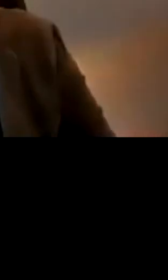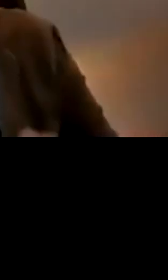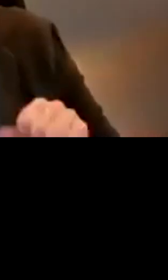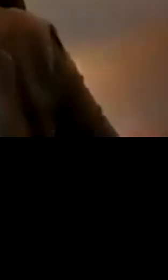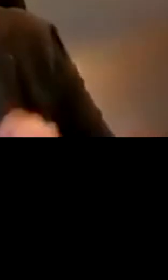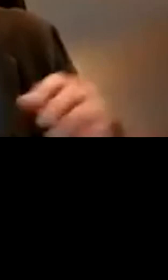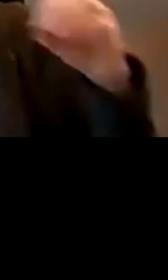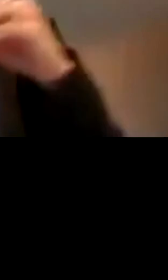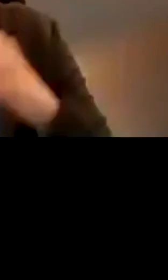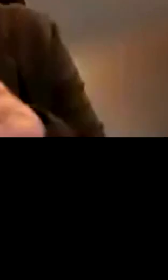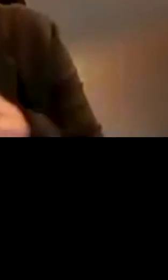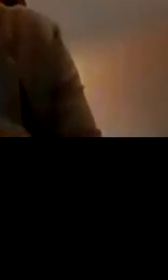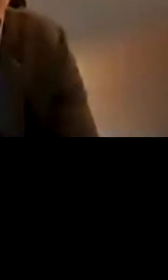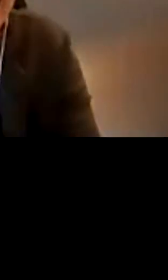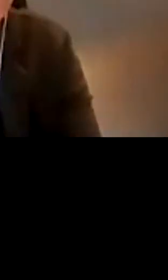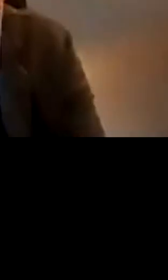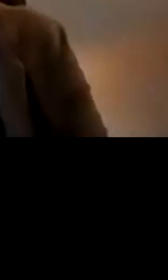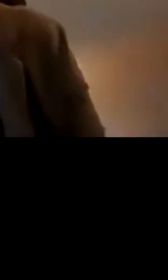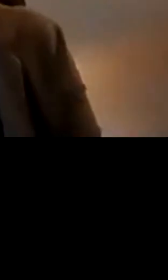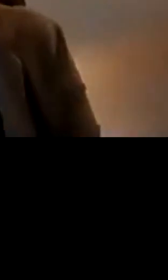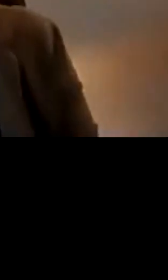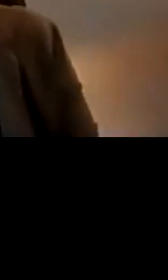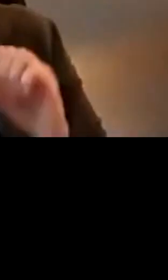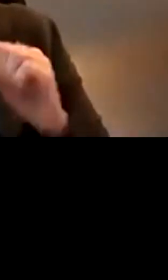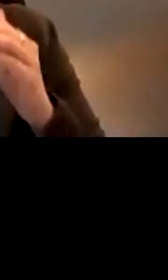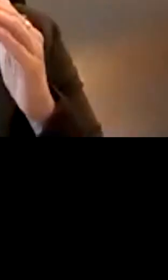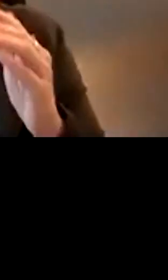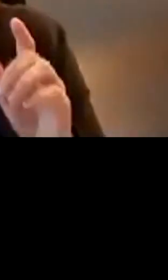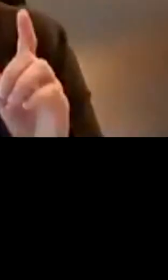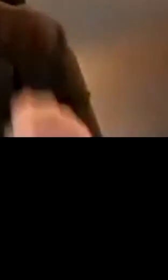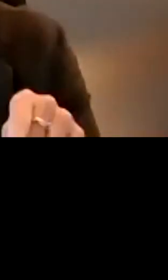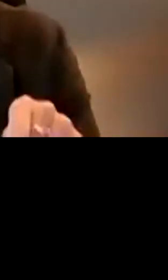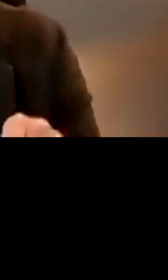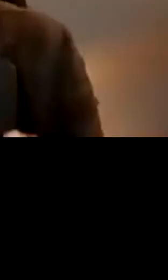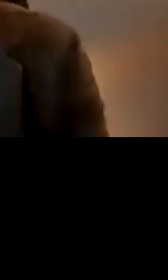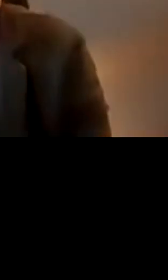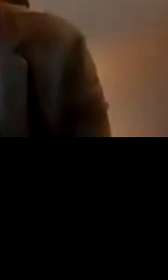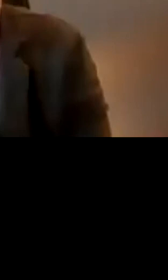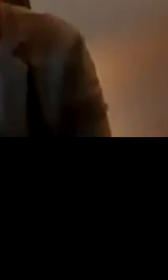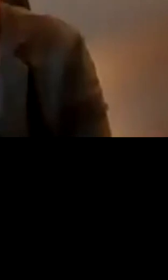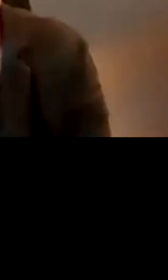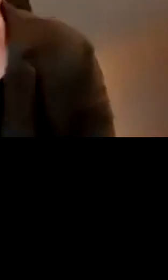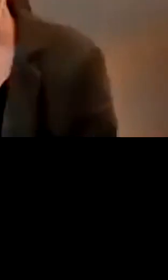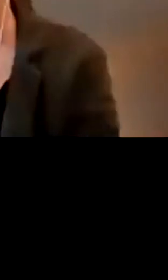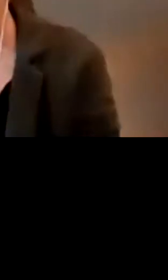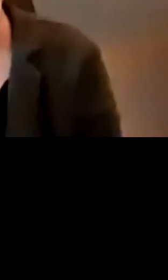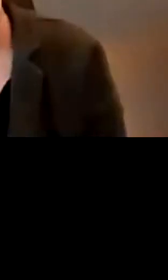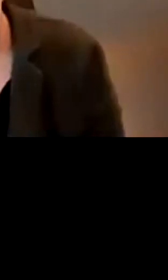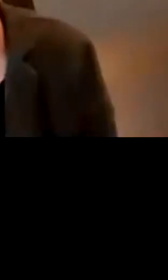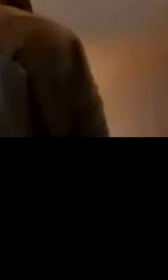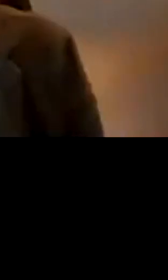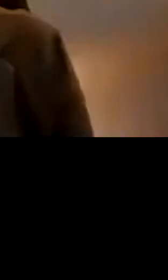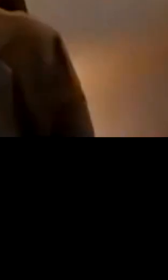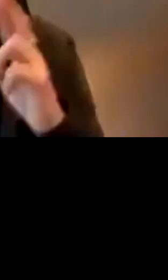we've managed if we've managed this question. We can get back to Ken with the answer, we